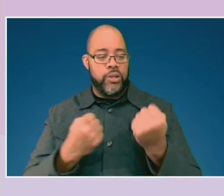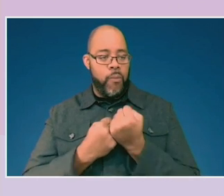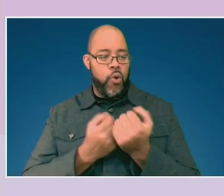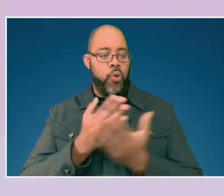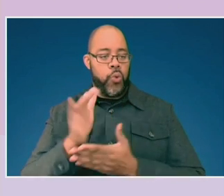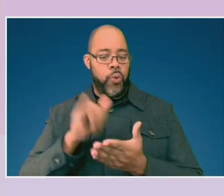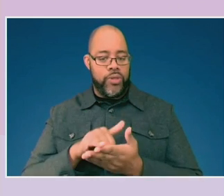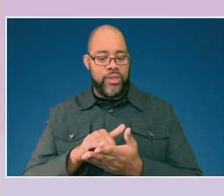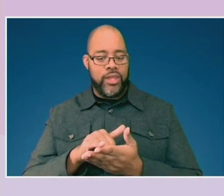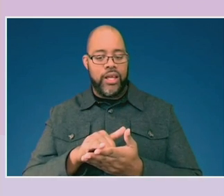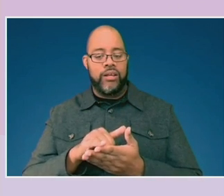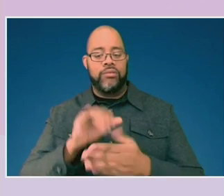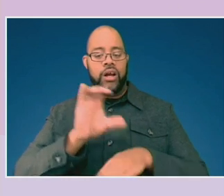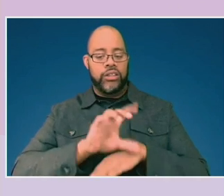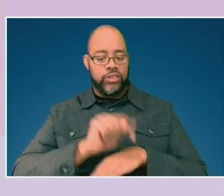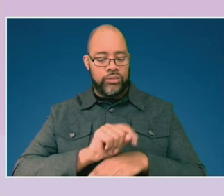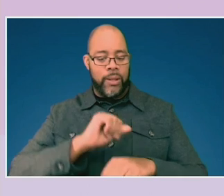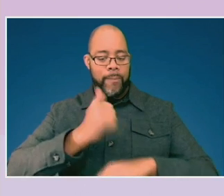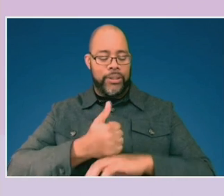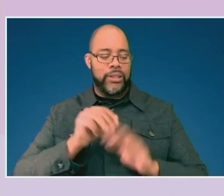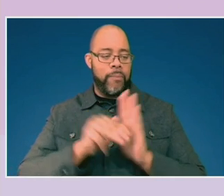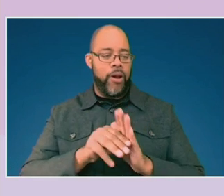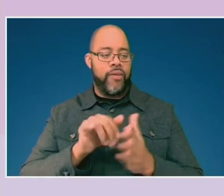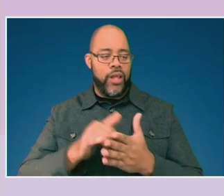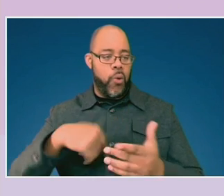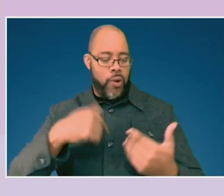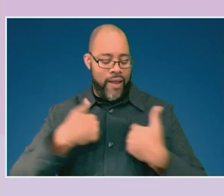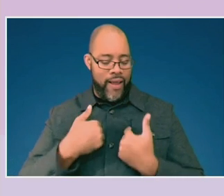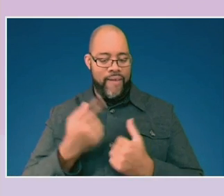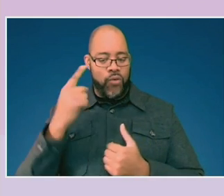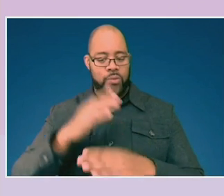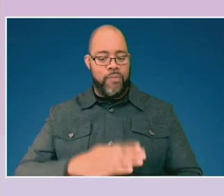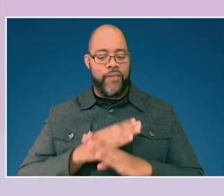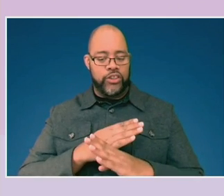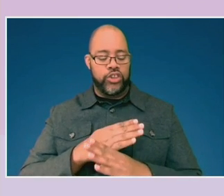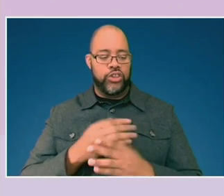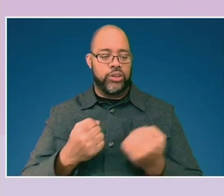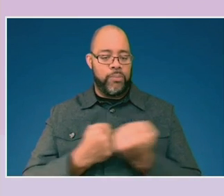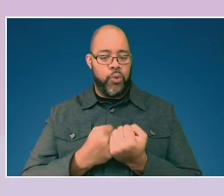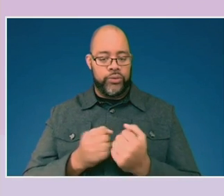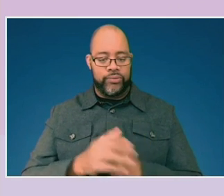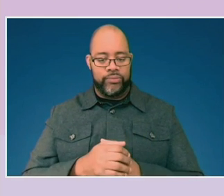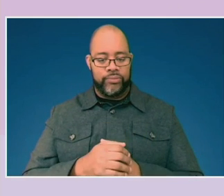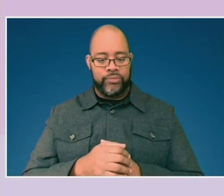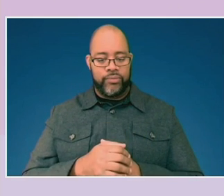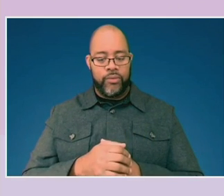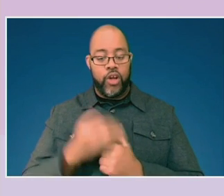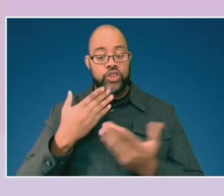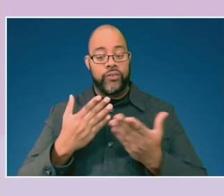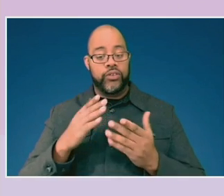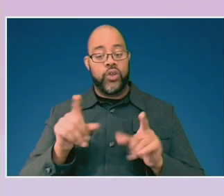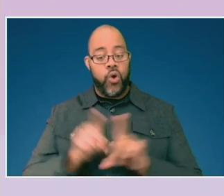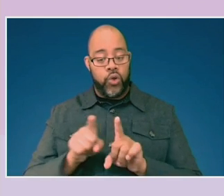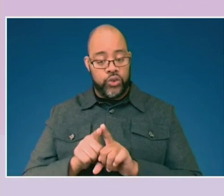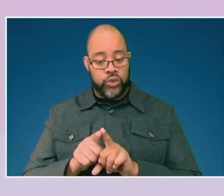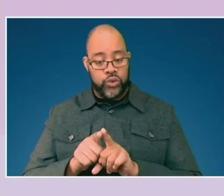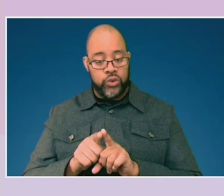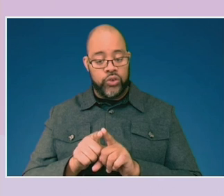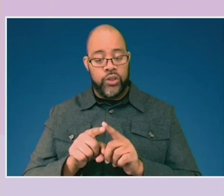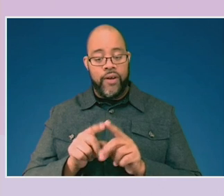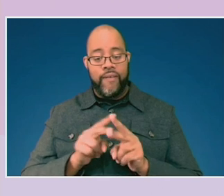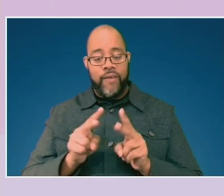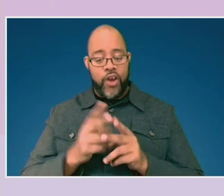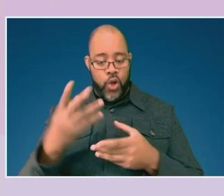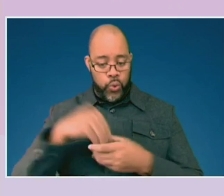through this more consultative based model that we have for the prevention supports. Our prevention services are also very inclusive